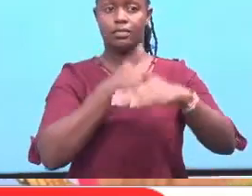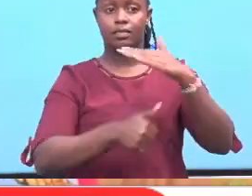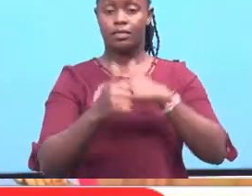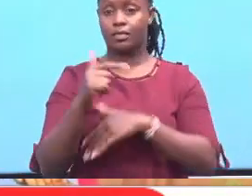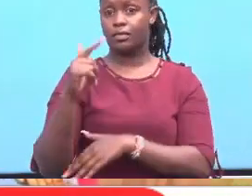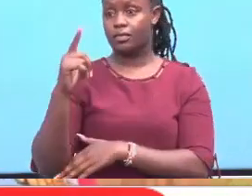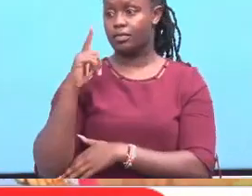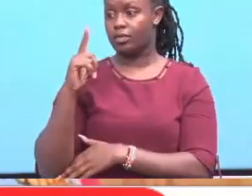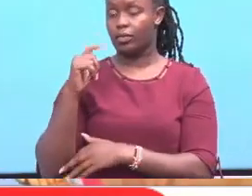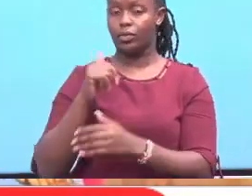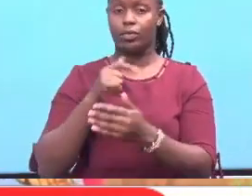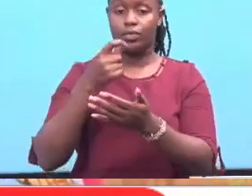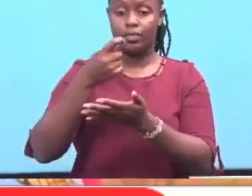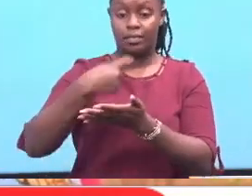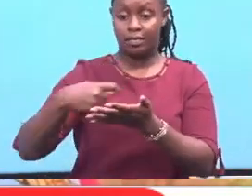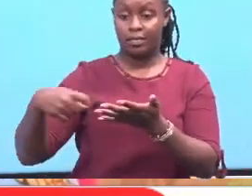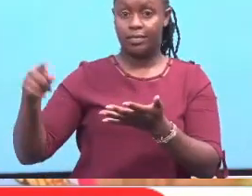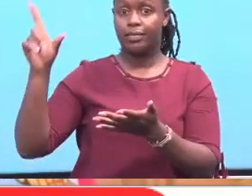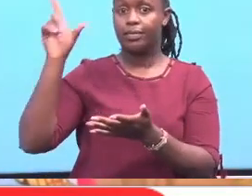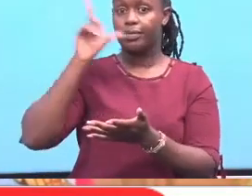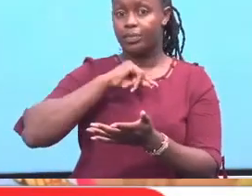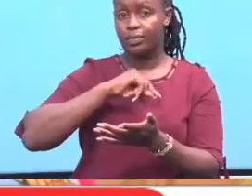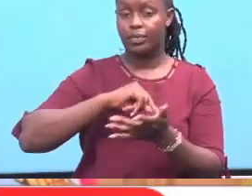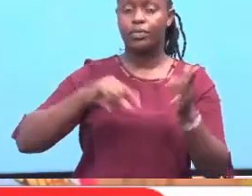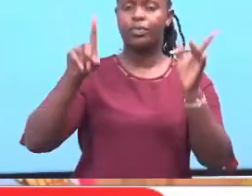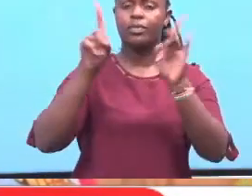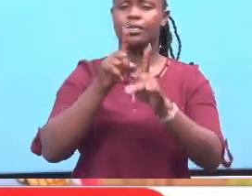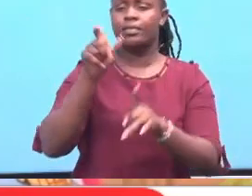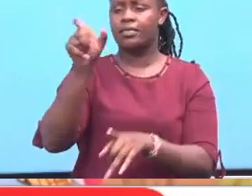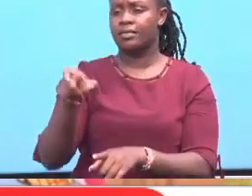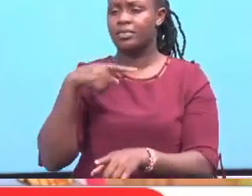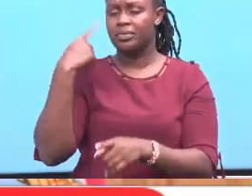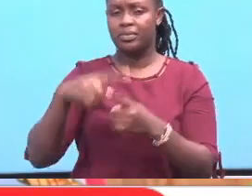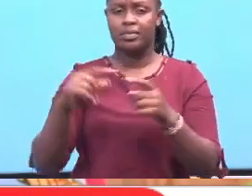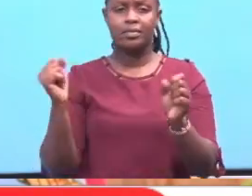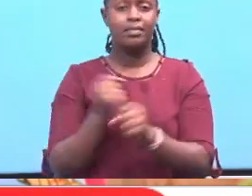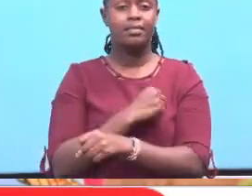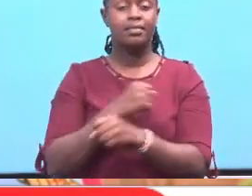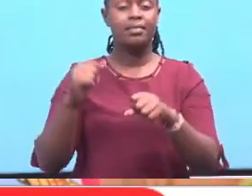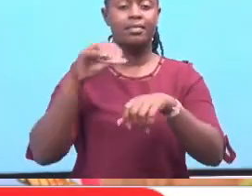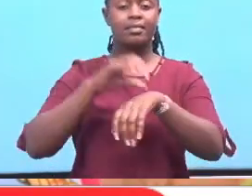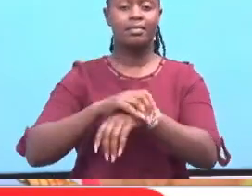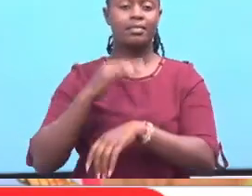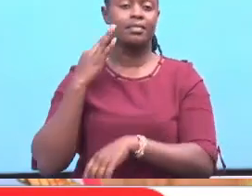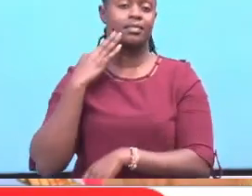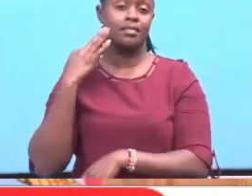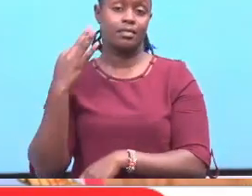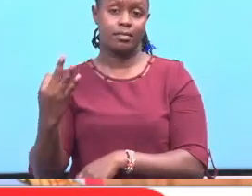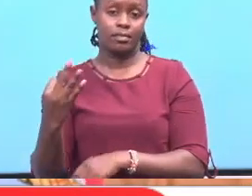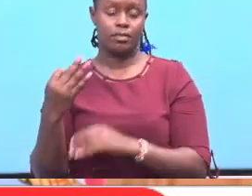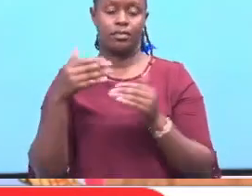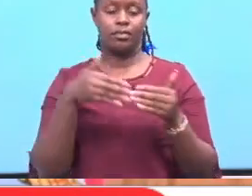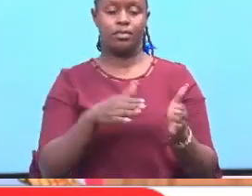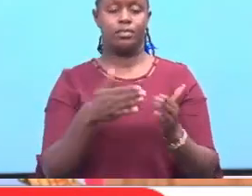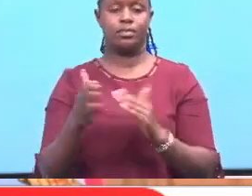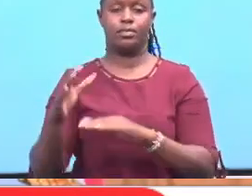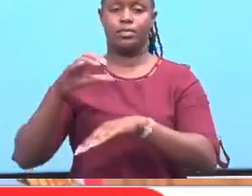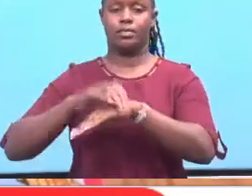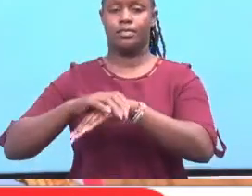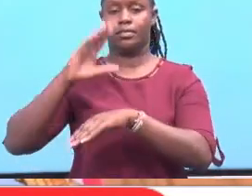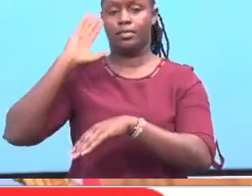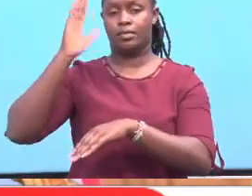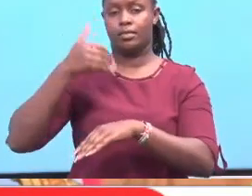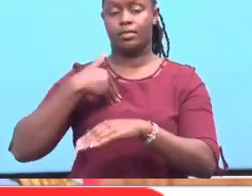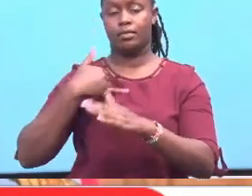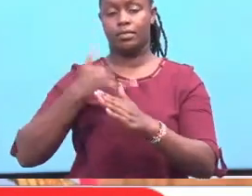have passed, even those who cannot afford 300 will now have an opportunity to have an insurance